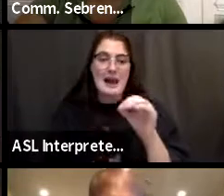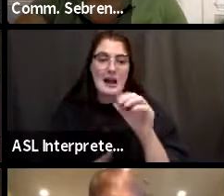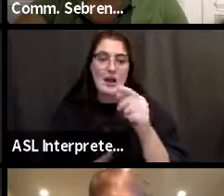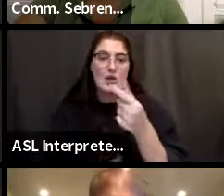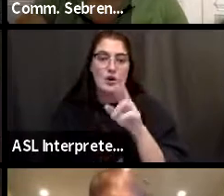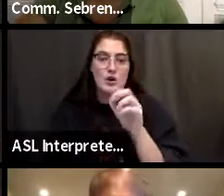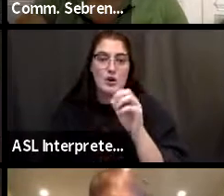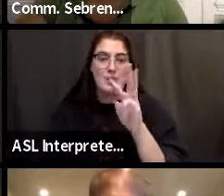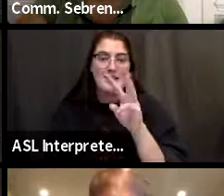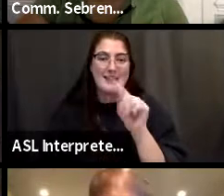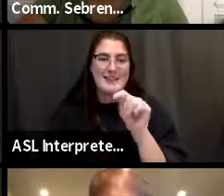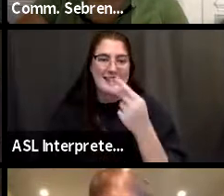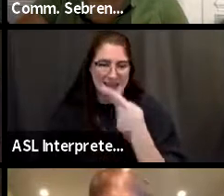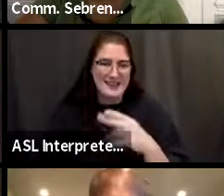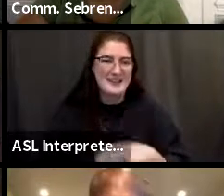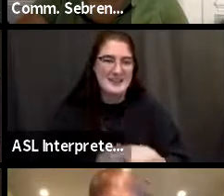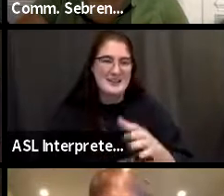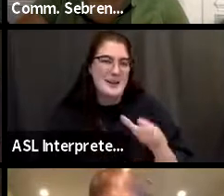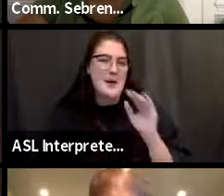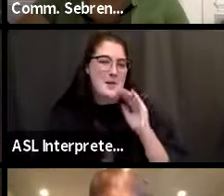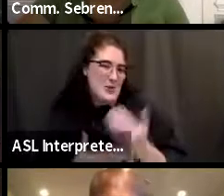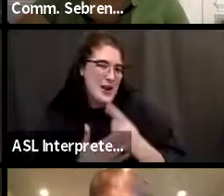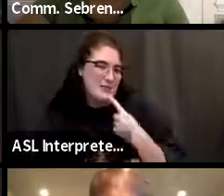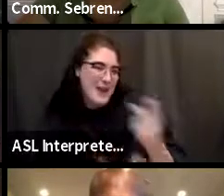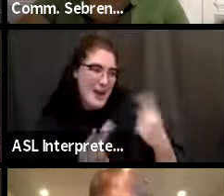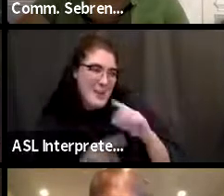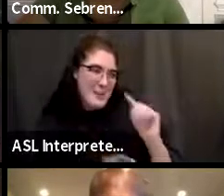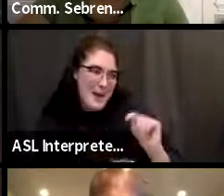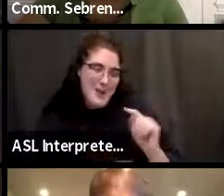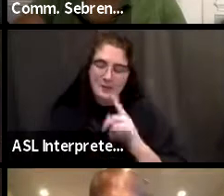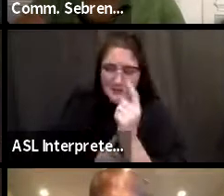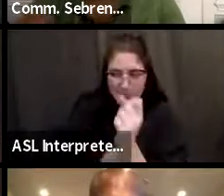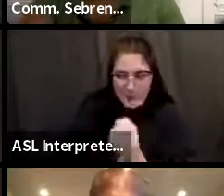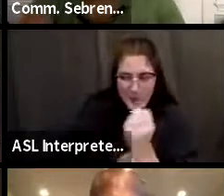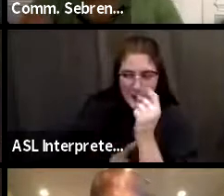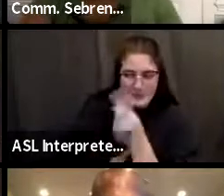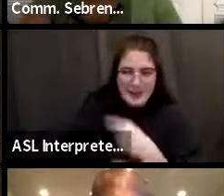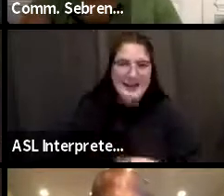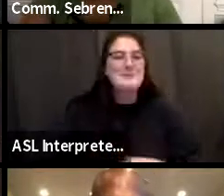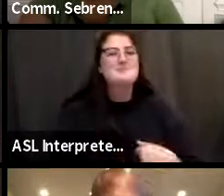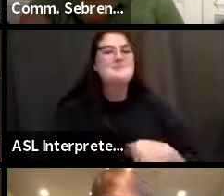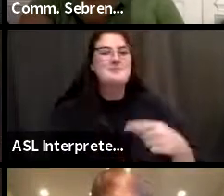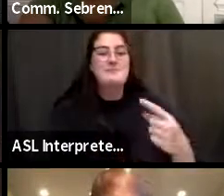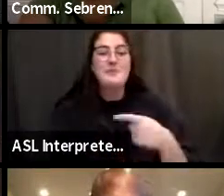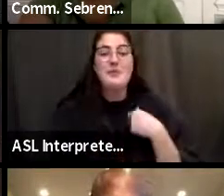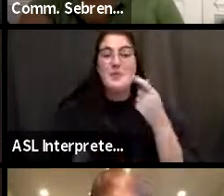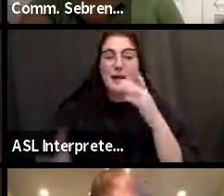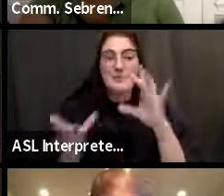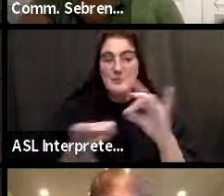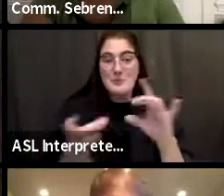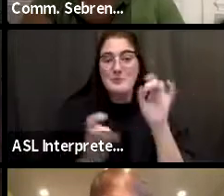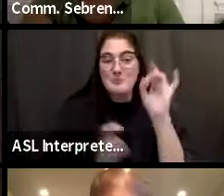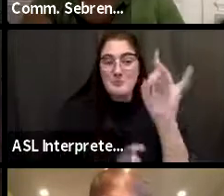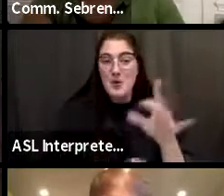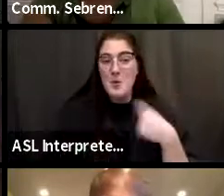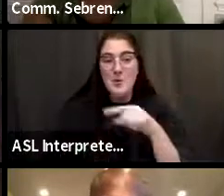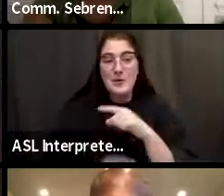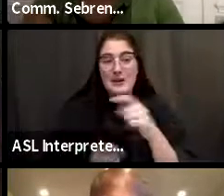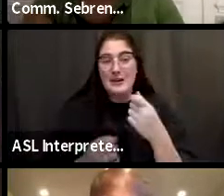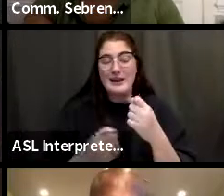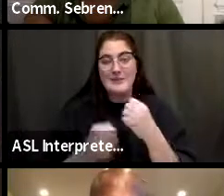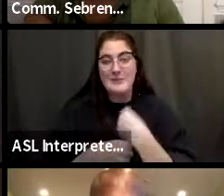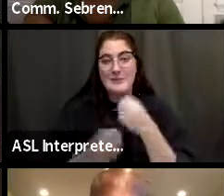bathroom. Okay, one second, Miranda. And so as has been noted, we've made significant